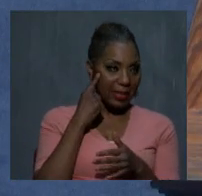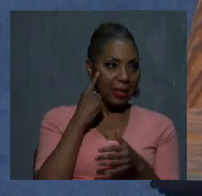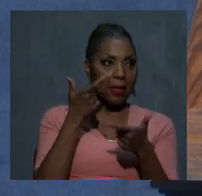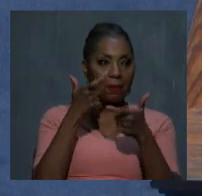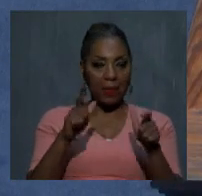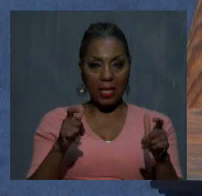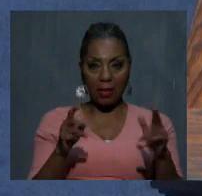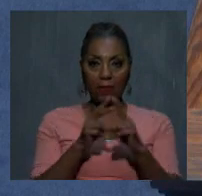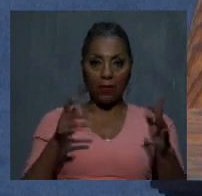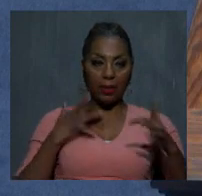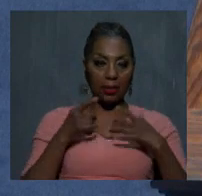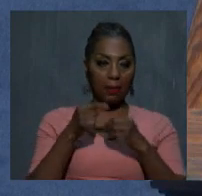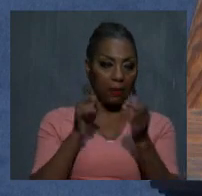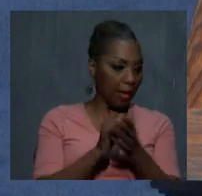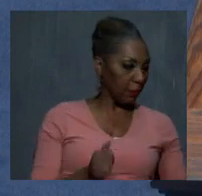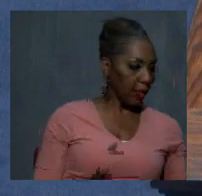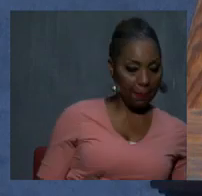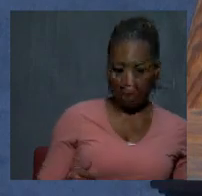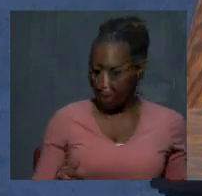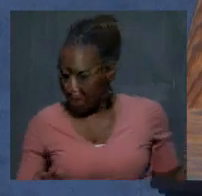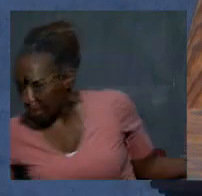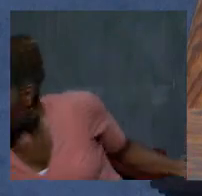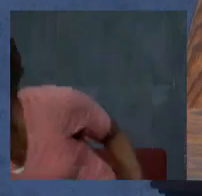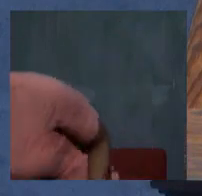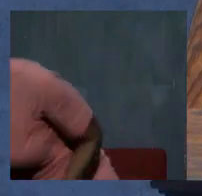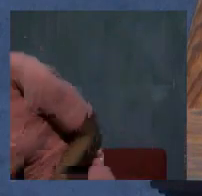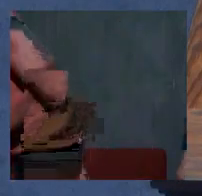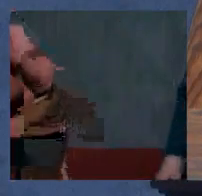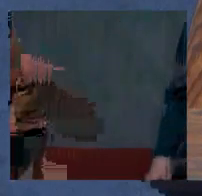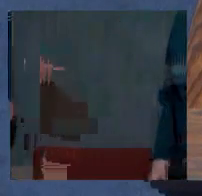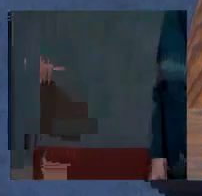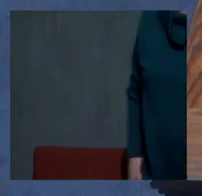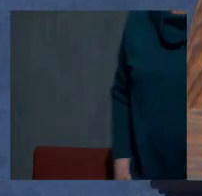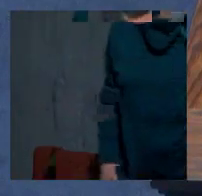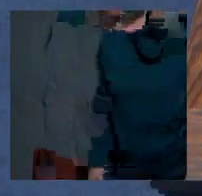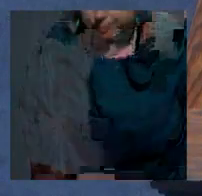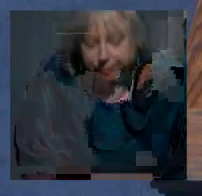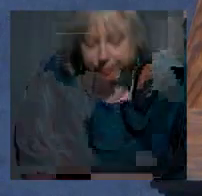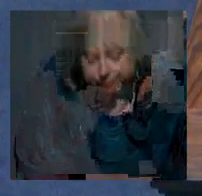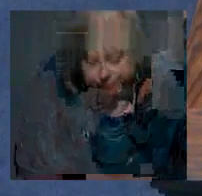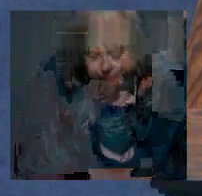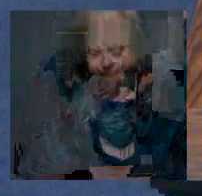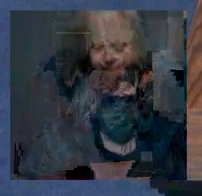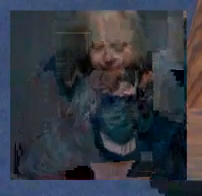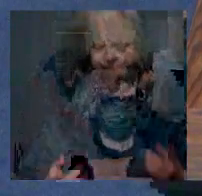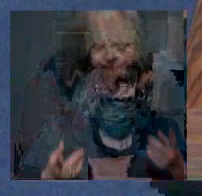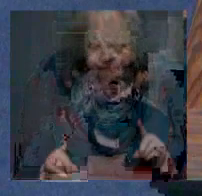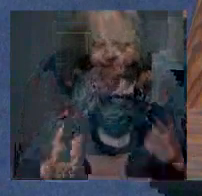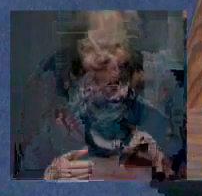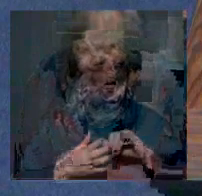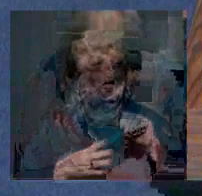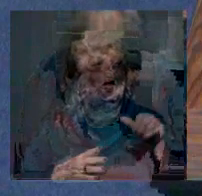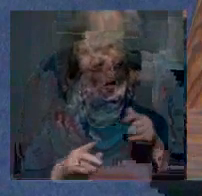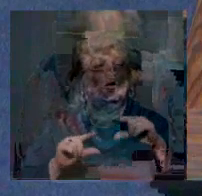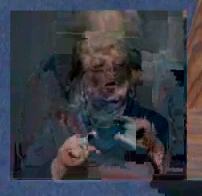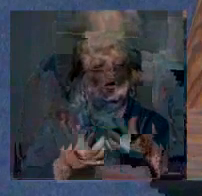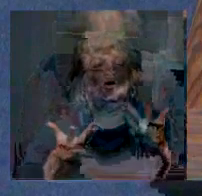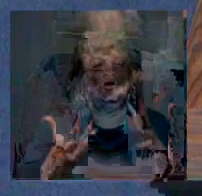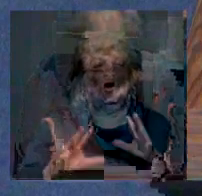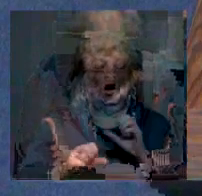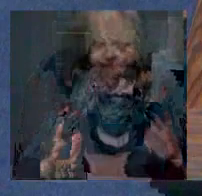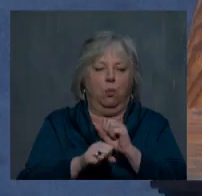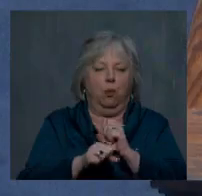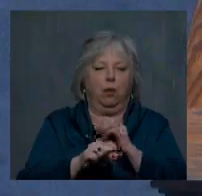was very excited about this. Coincidentally, groups working issue